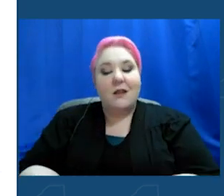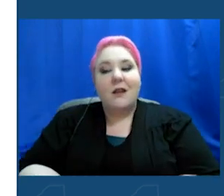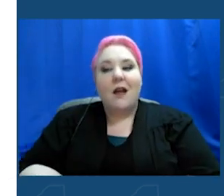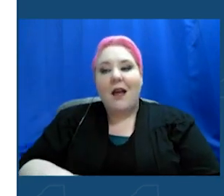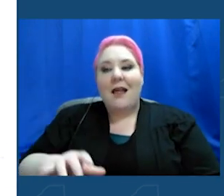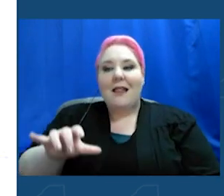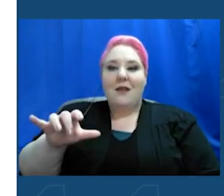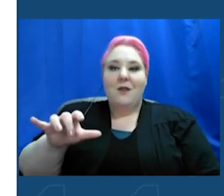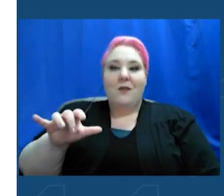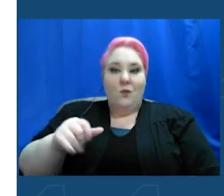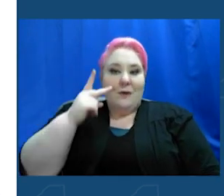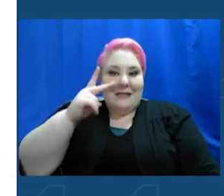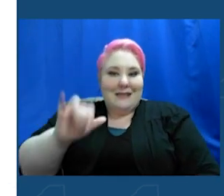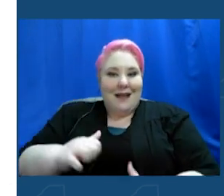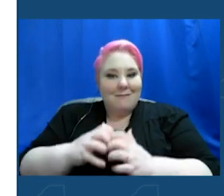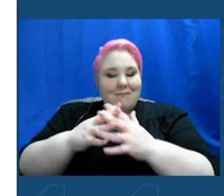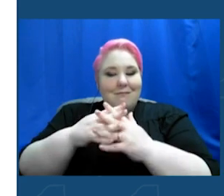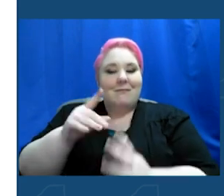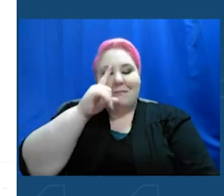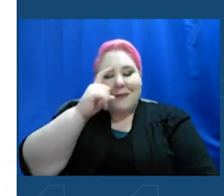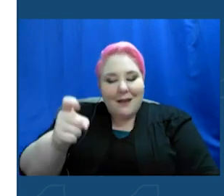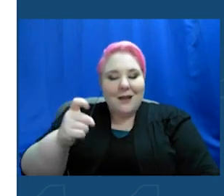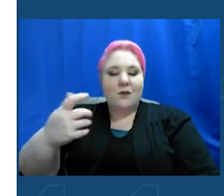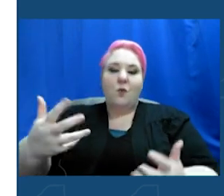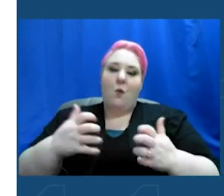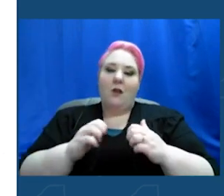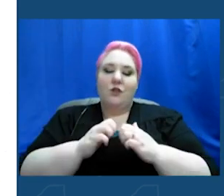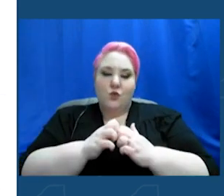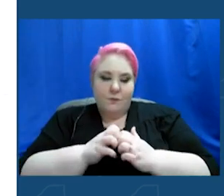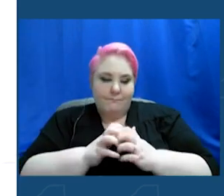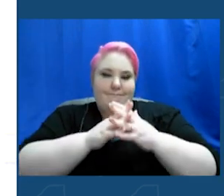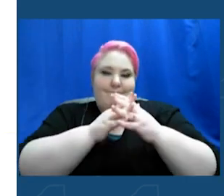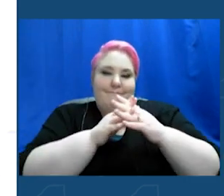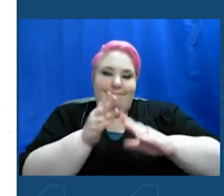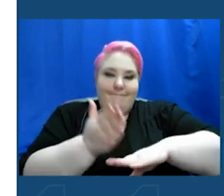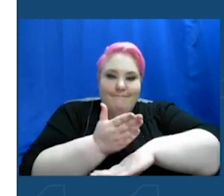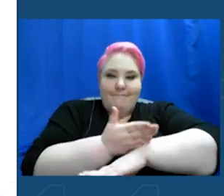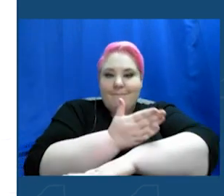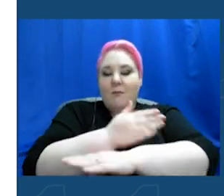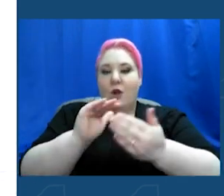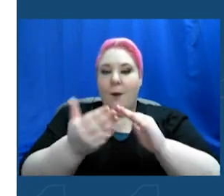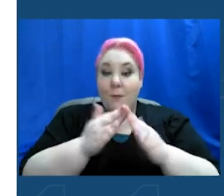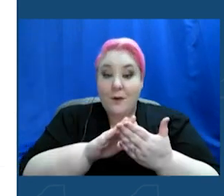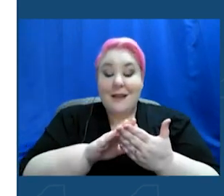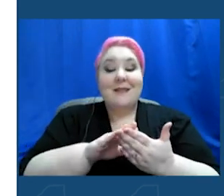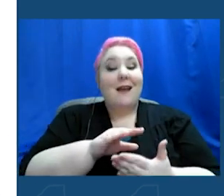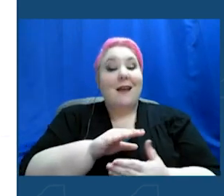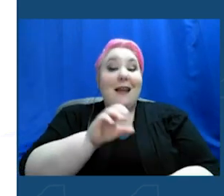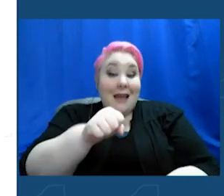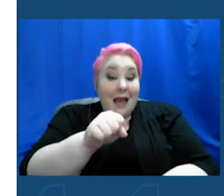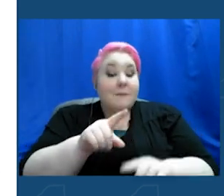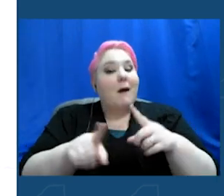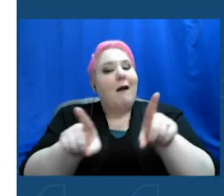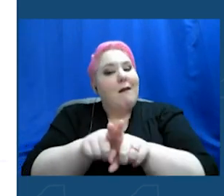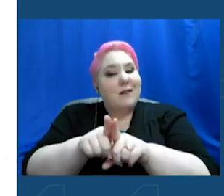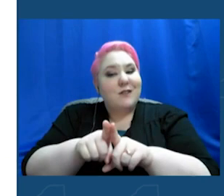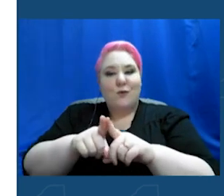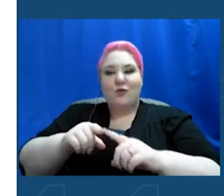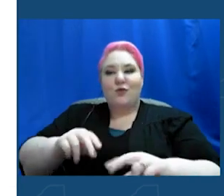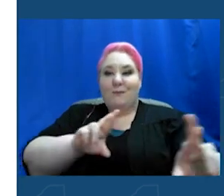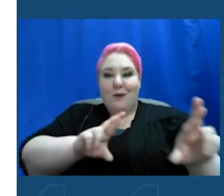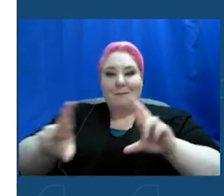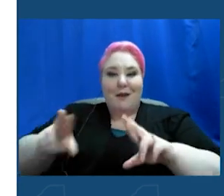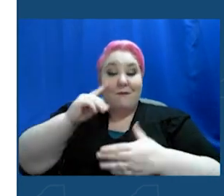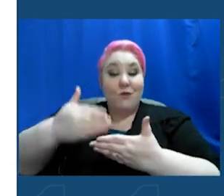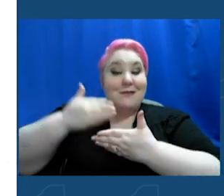rebuild communities from the damage, but also prepare them for the next round, as the governor so well articulated. Again, a $300